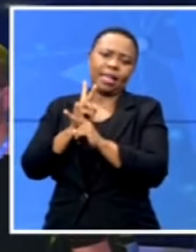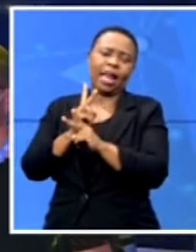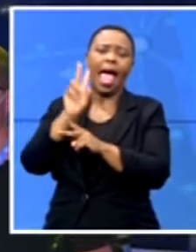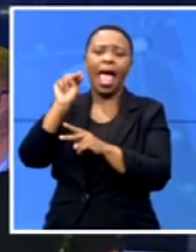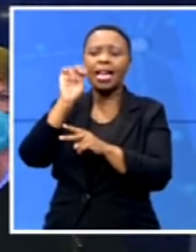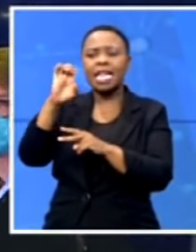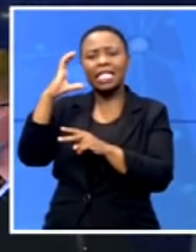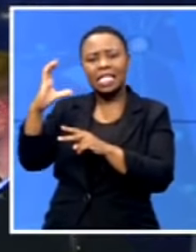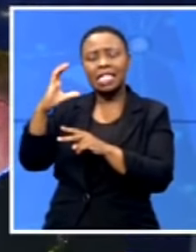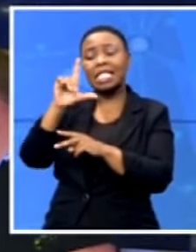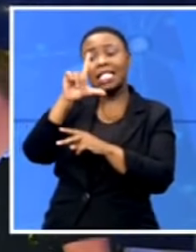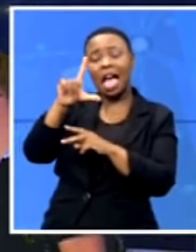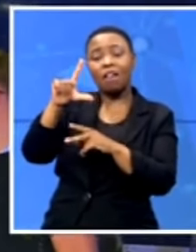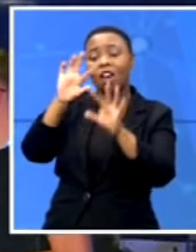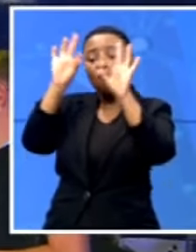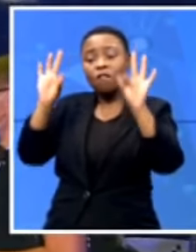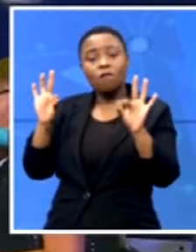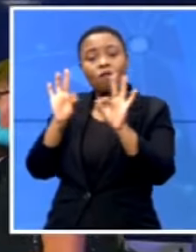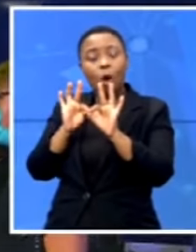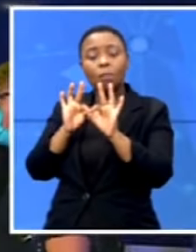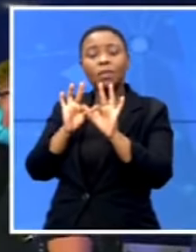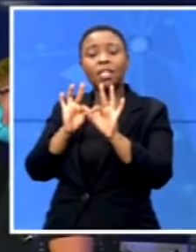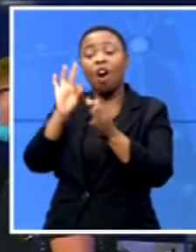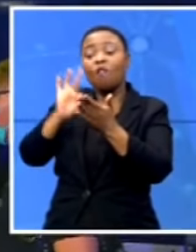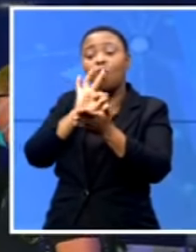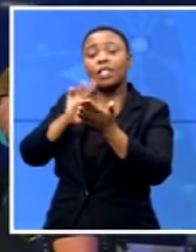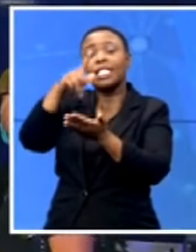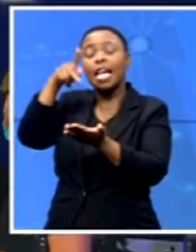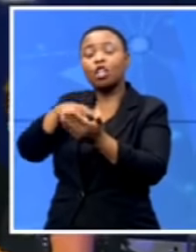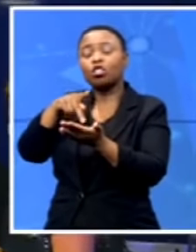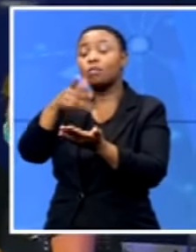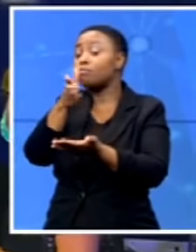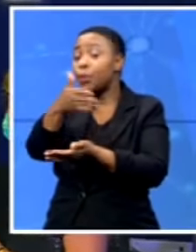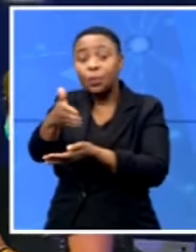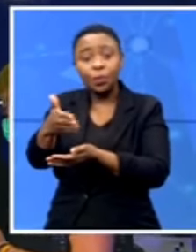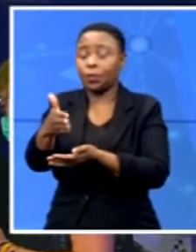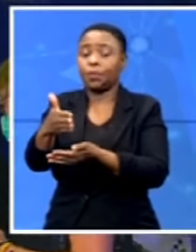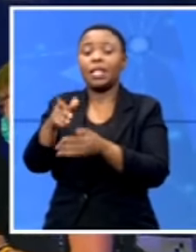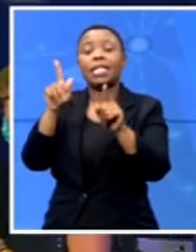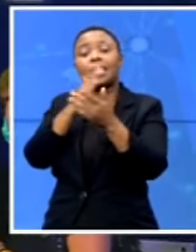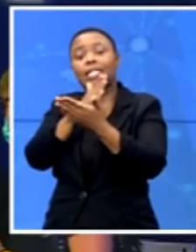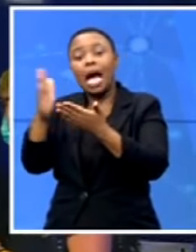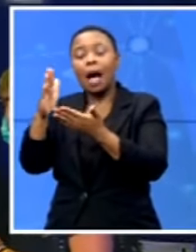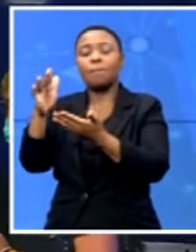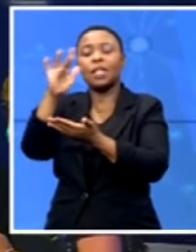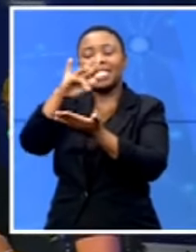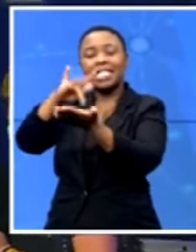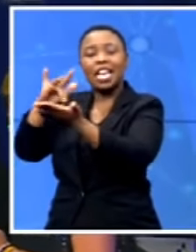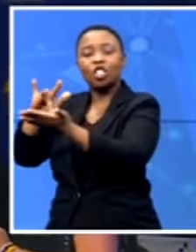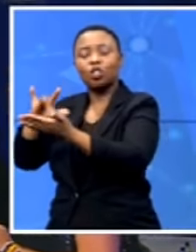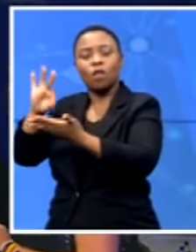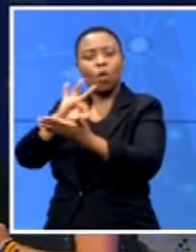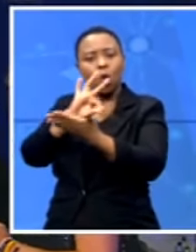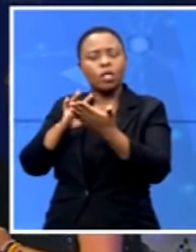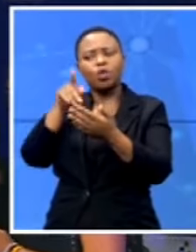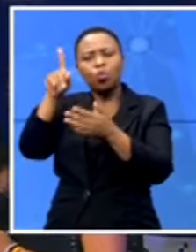in the voting stations. And some of the voting stations, as you are aware, they ran out